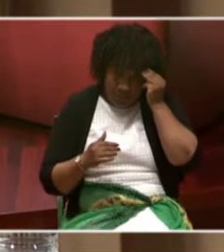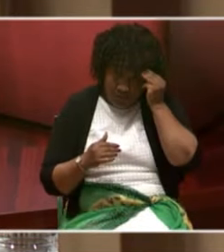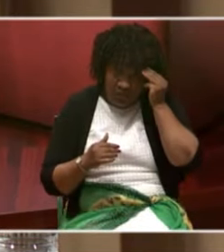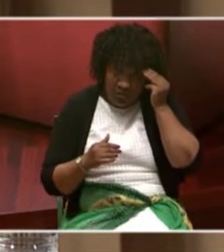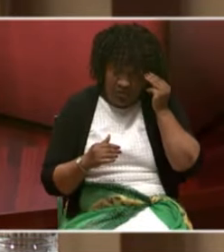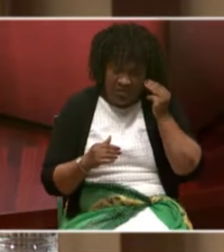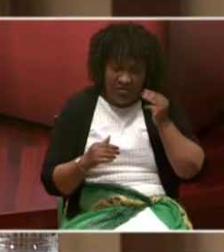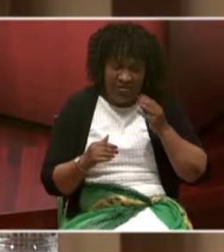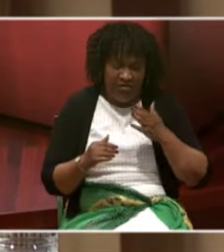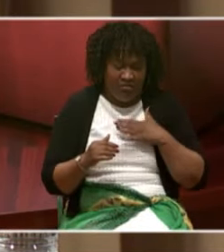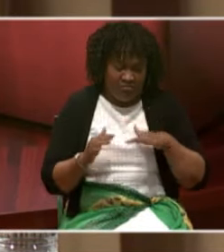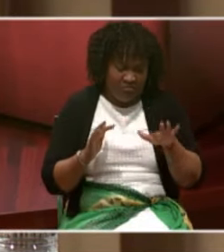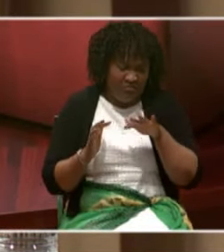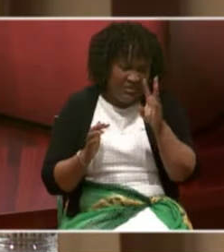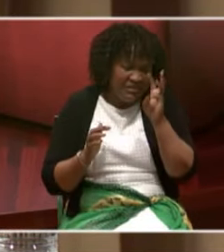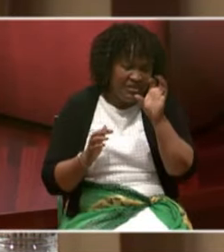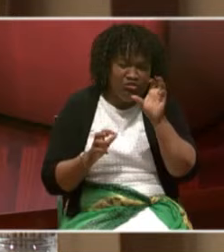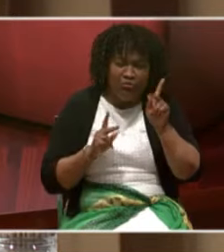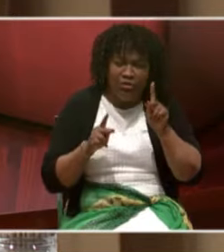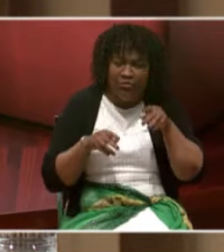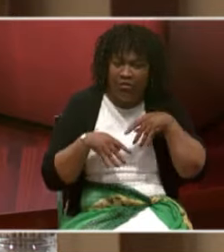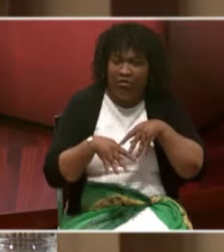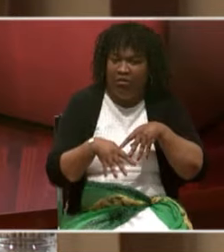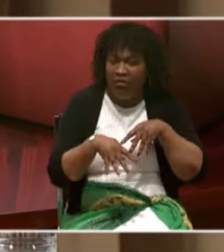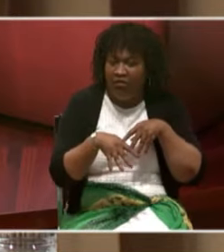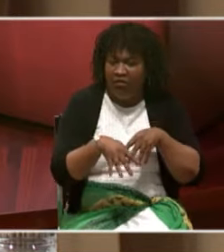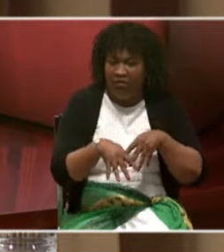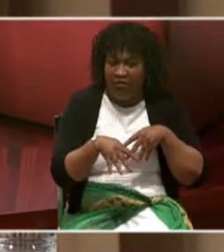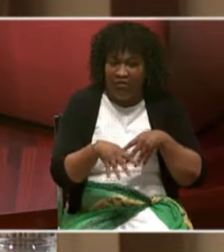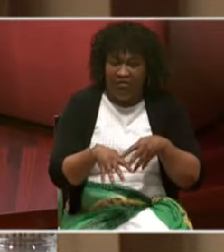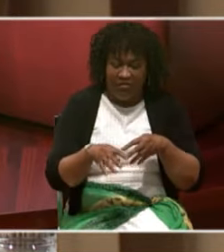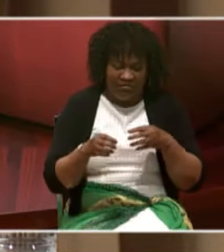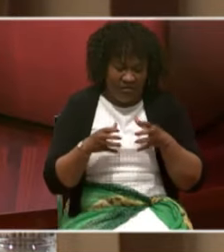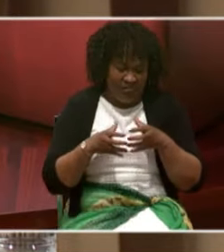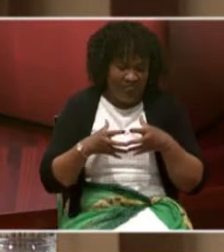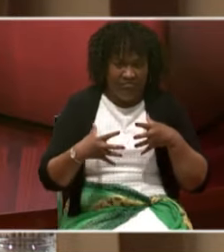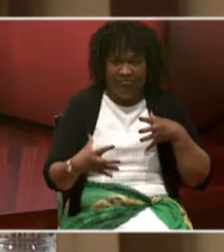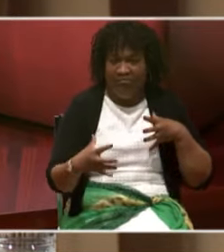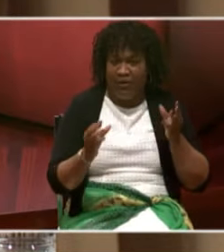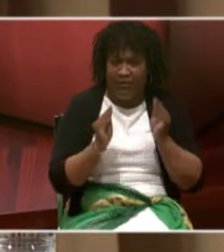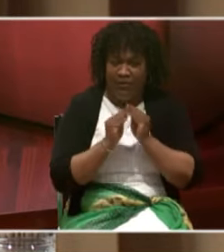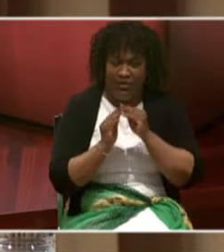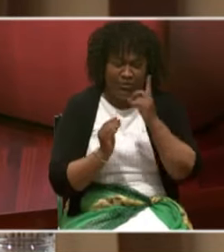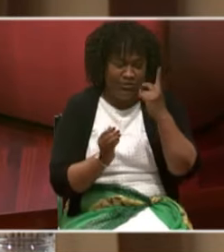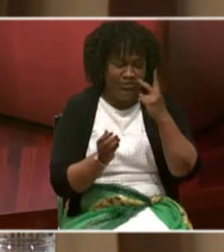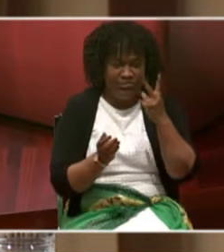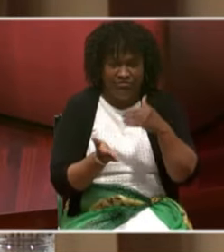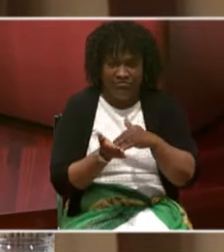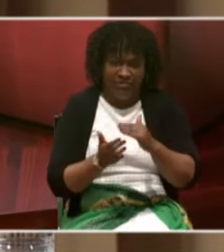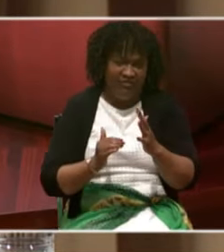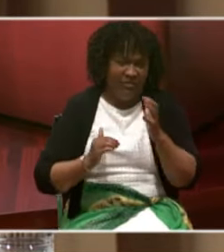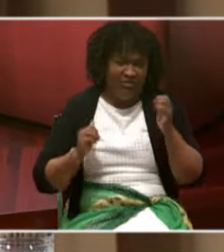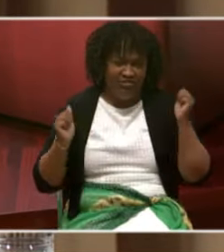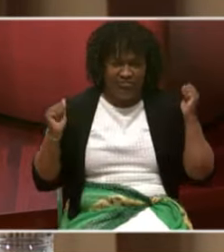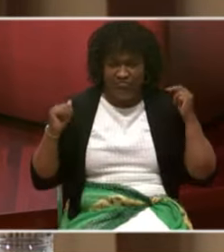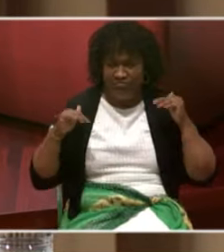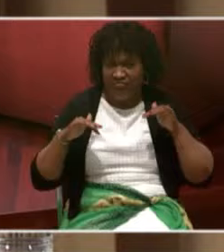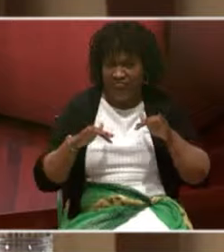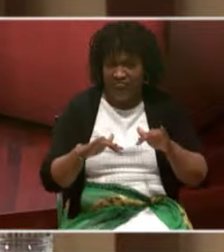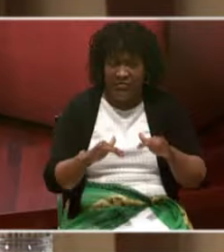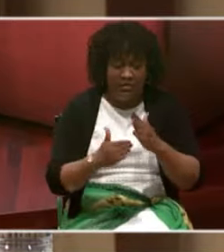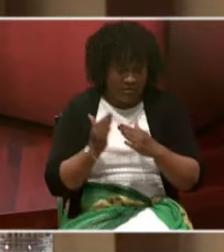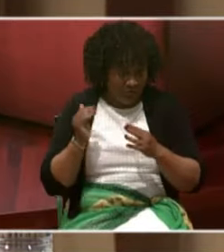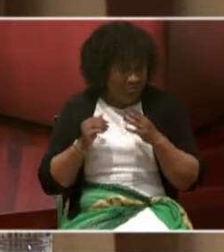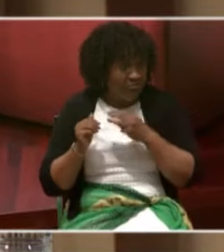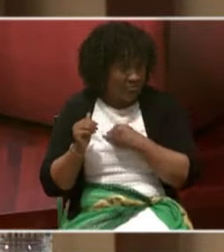Kennedy, we met in New York City at the old Roosevelt Hotel. Mm-hmm. On 42nd. Right,